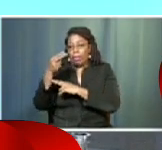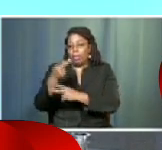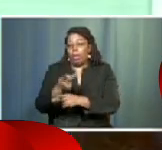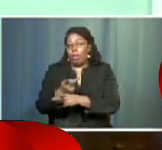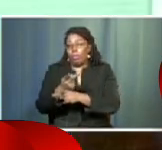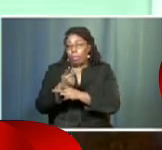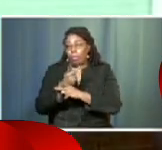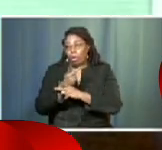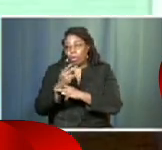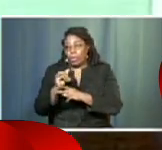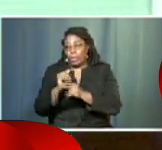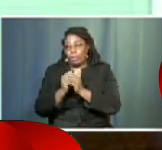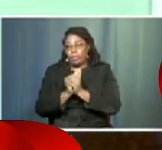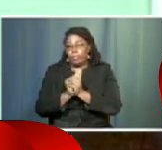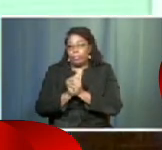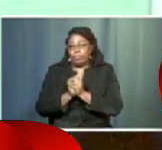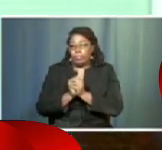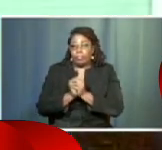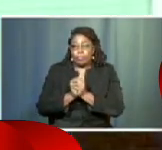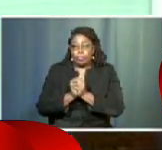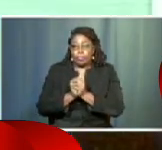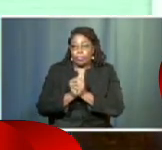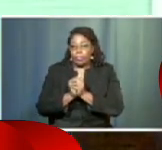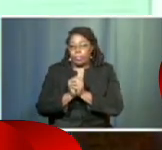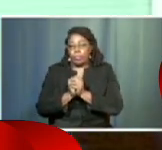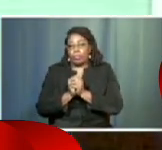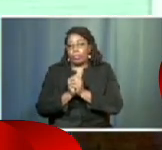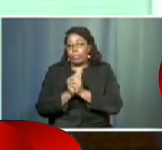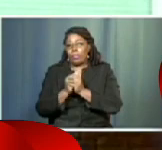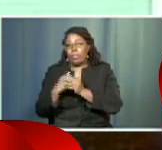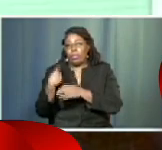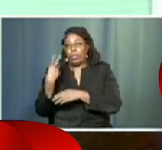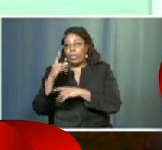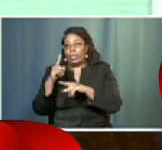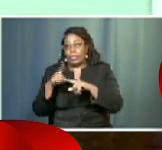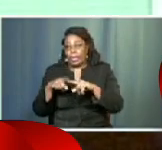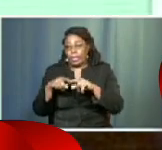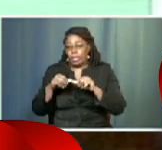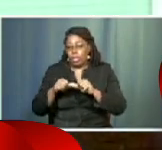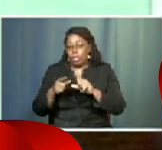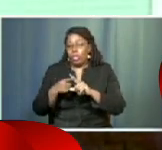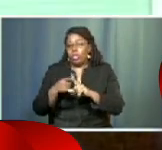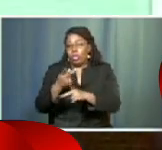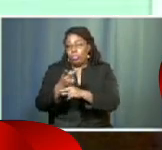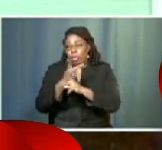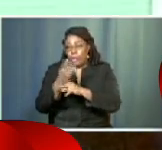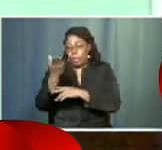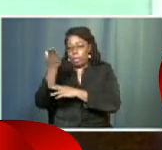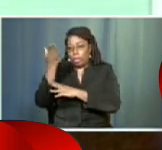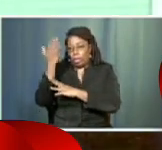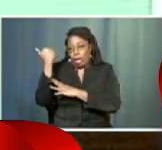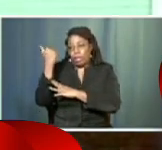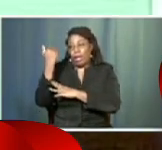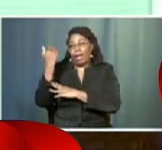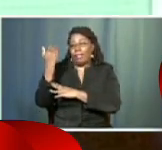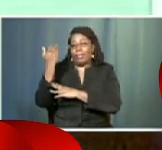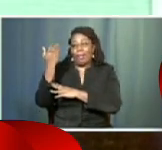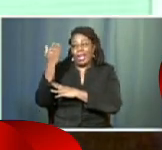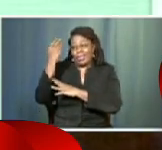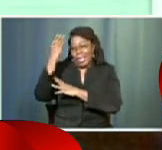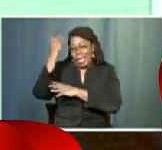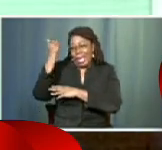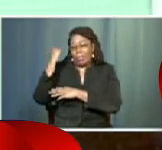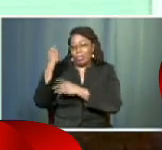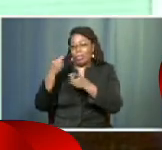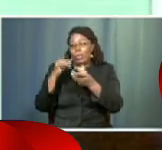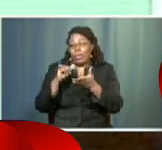borrowing. While we cannot engage in borrowing because the former administration did that in excess,